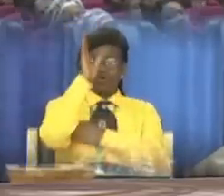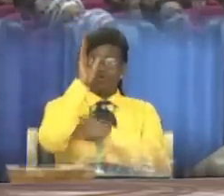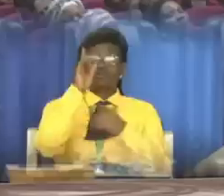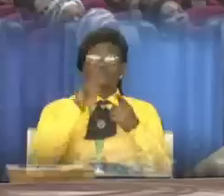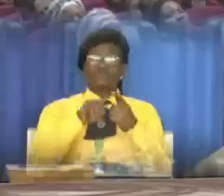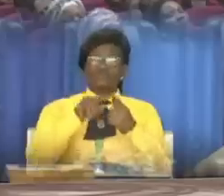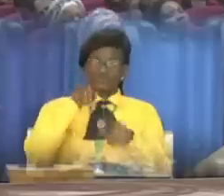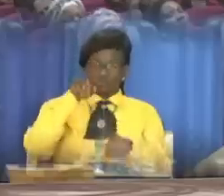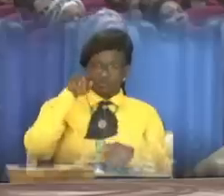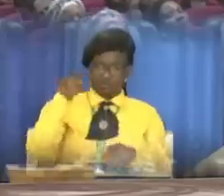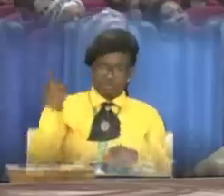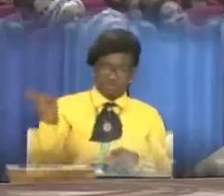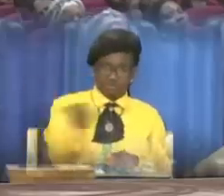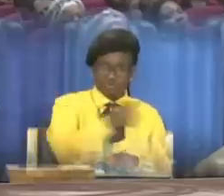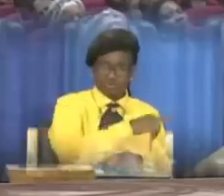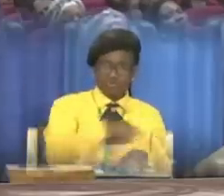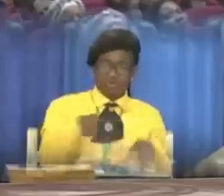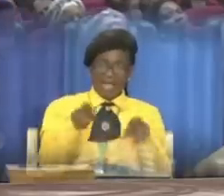advice.